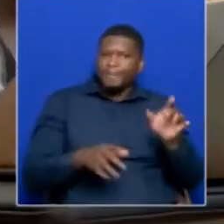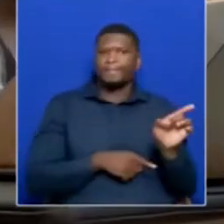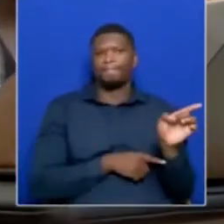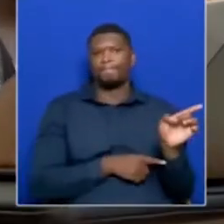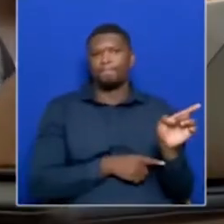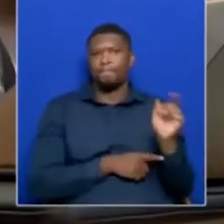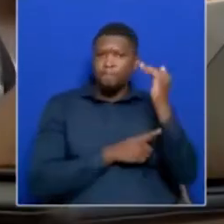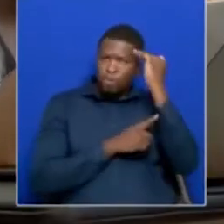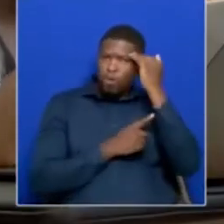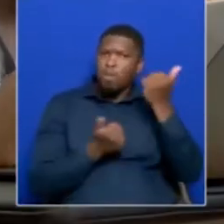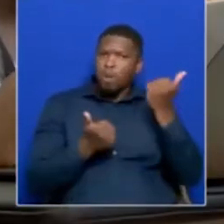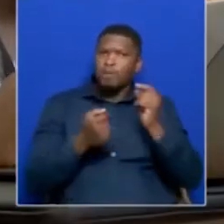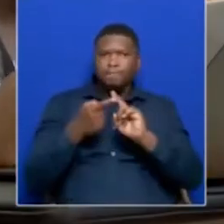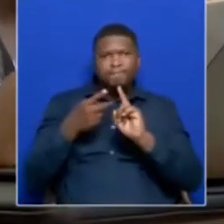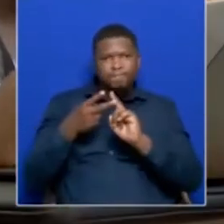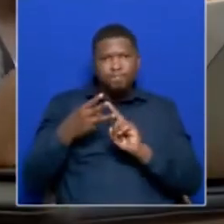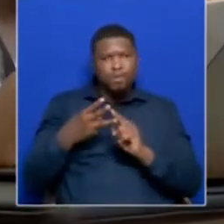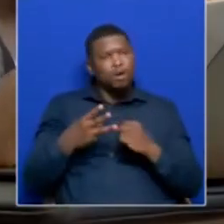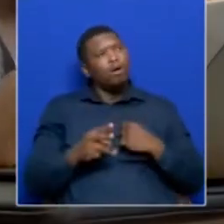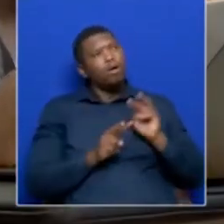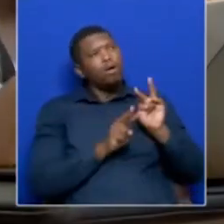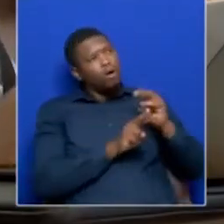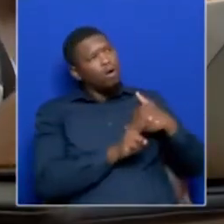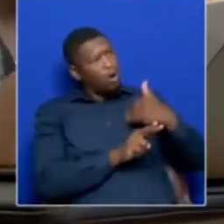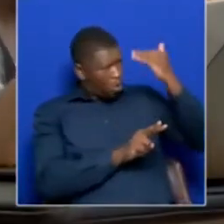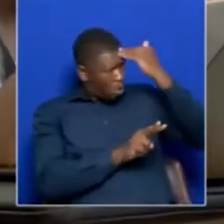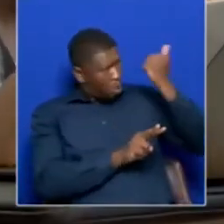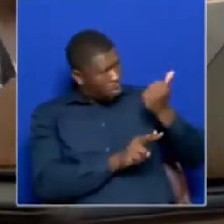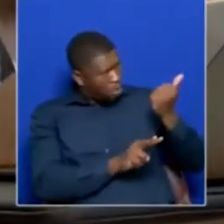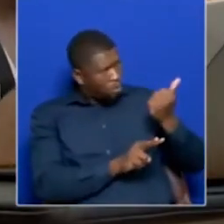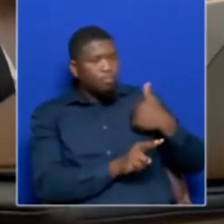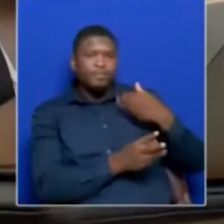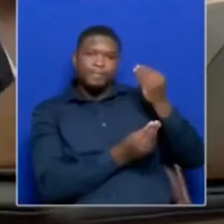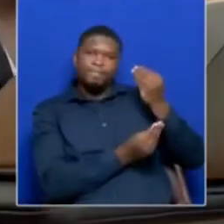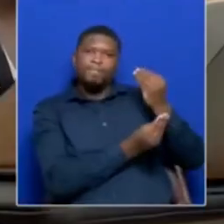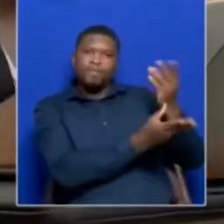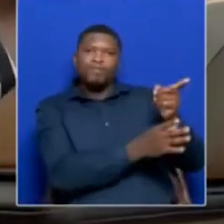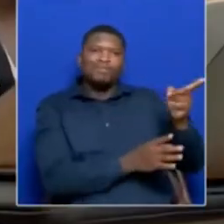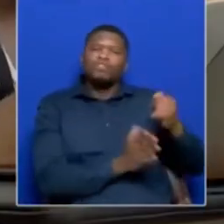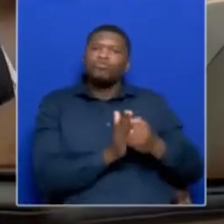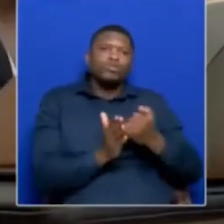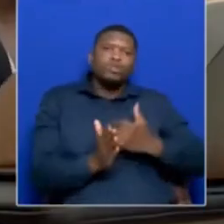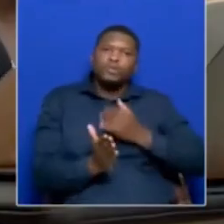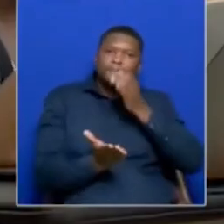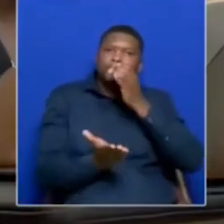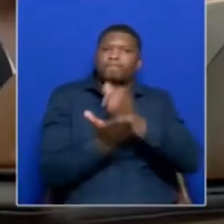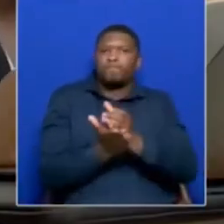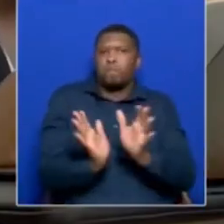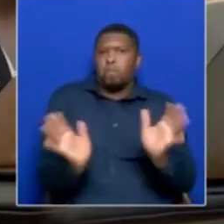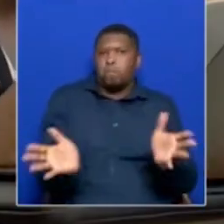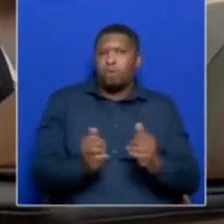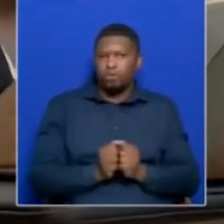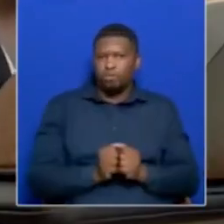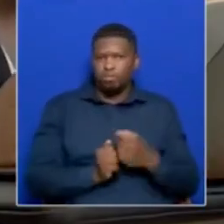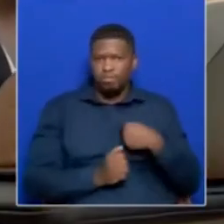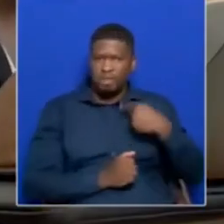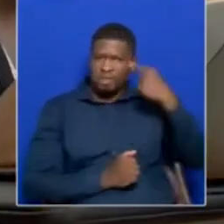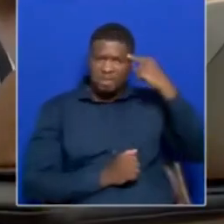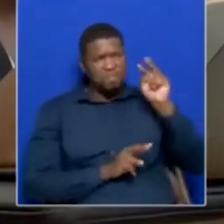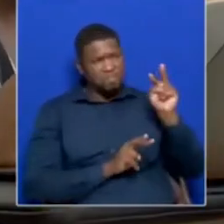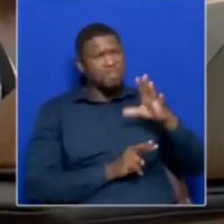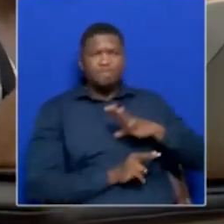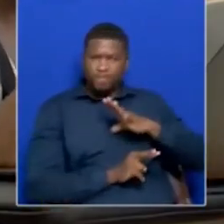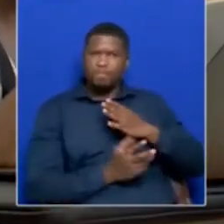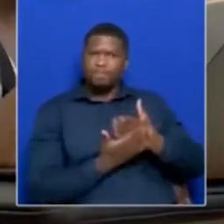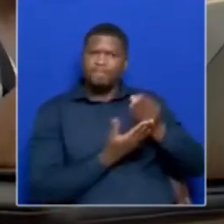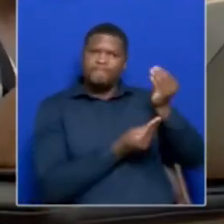Okay. About what happened. He just wanted some confirmation from me. So I saw no problem to share it with him. Thank